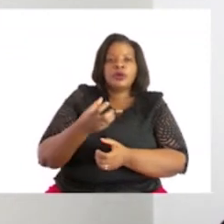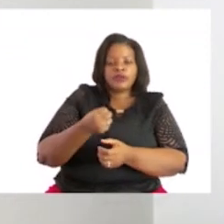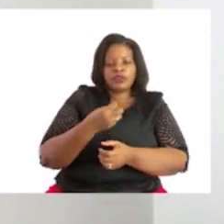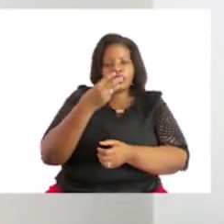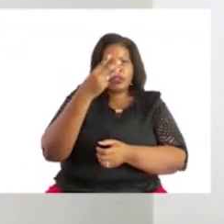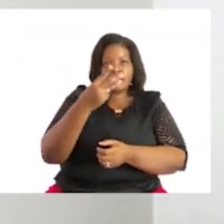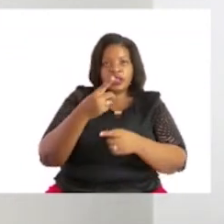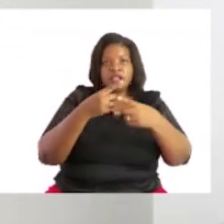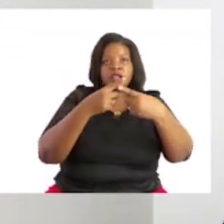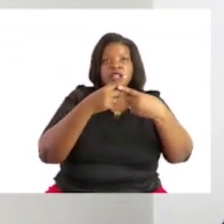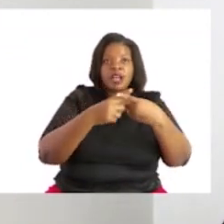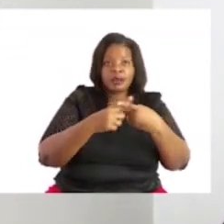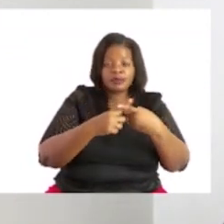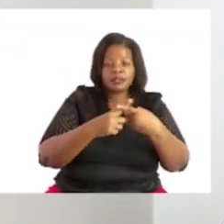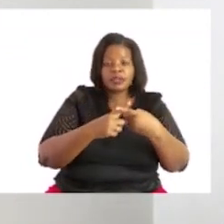times